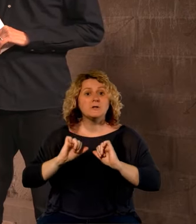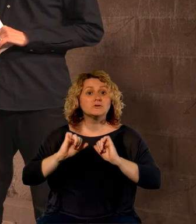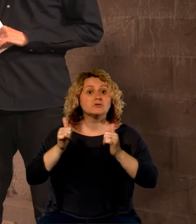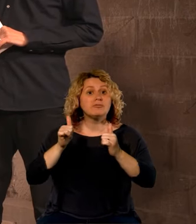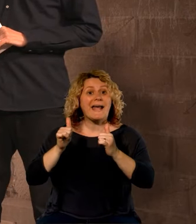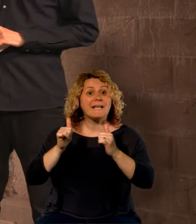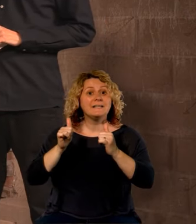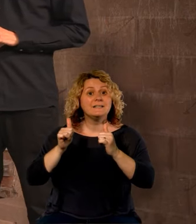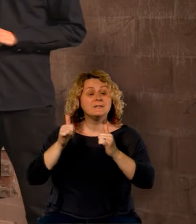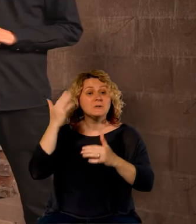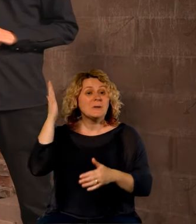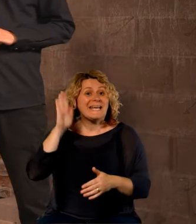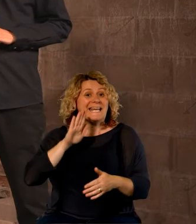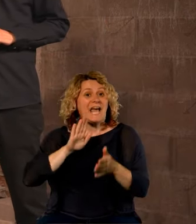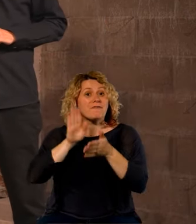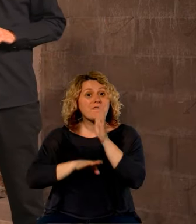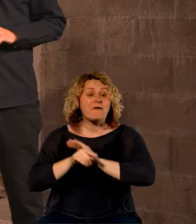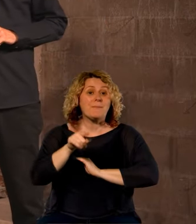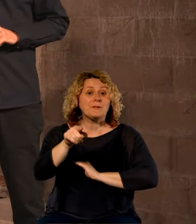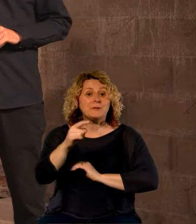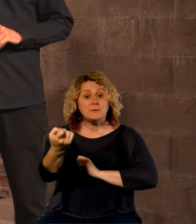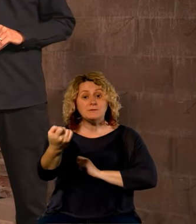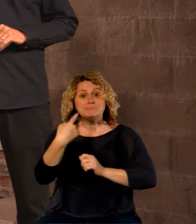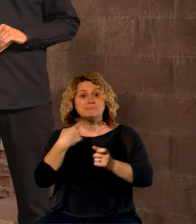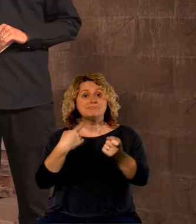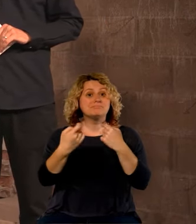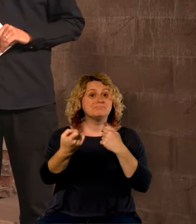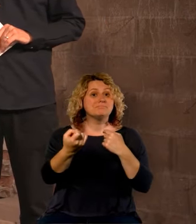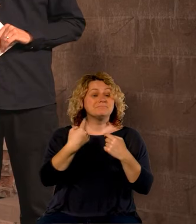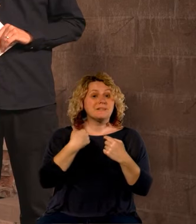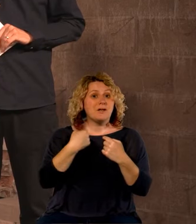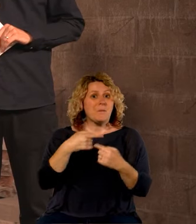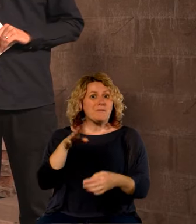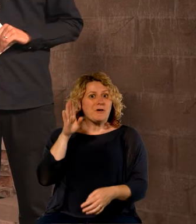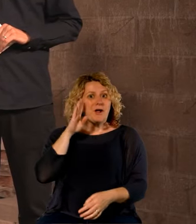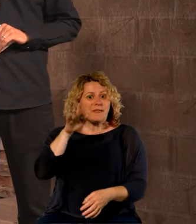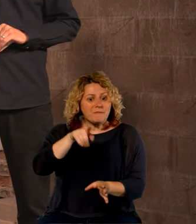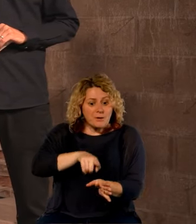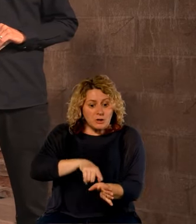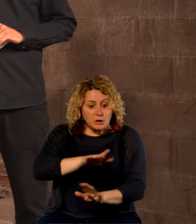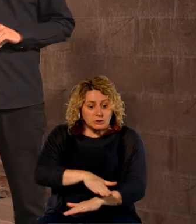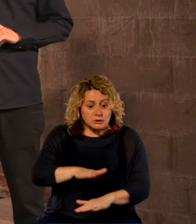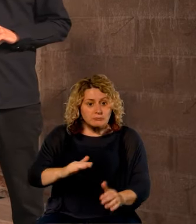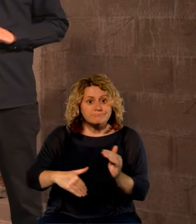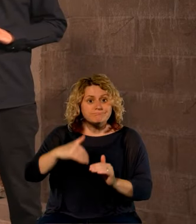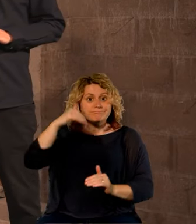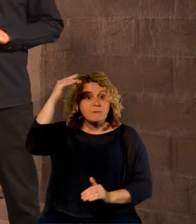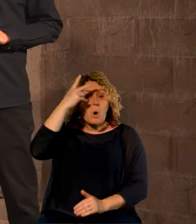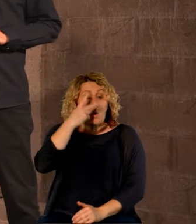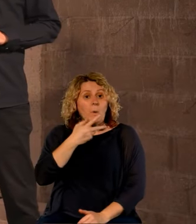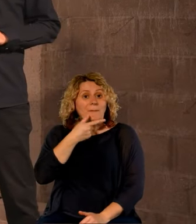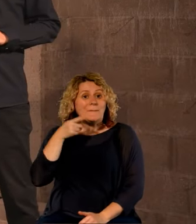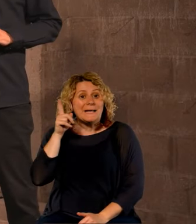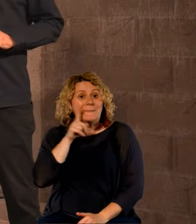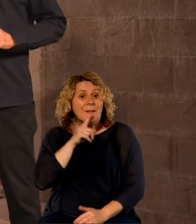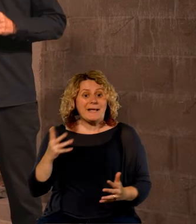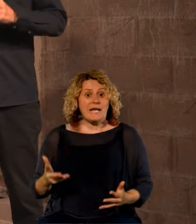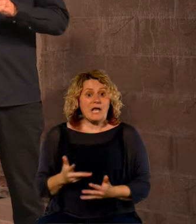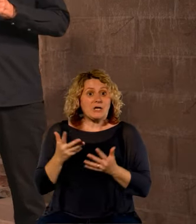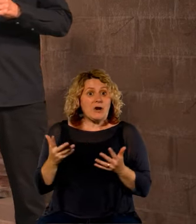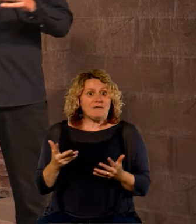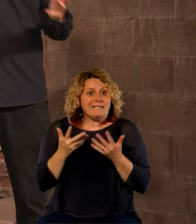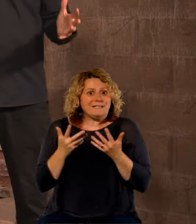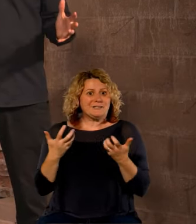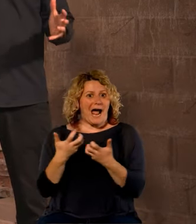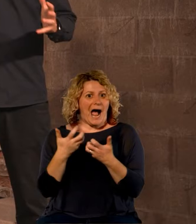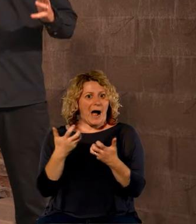the youngest to the oldest, you've been encouraged this week as you've dug into the hope that we have in Jesus. Yes,